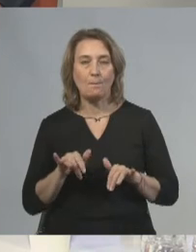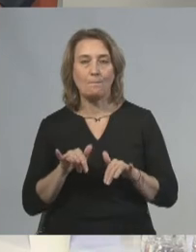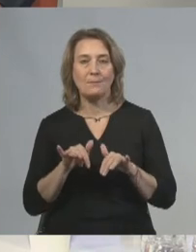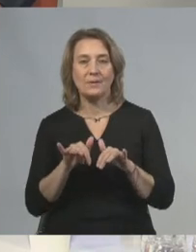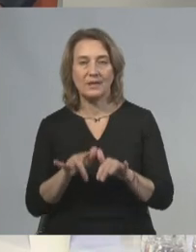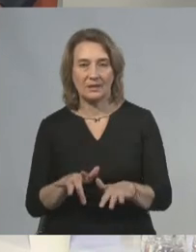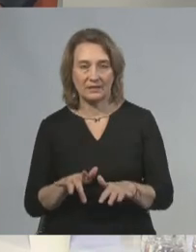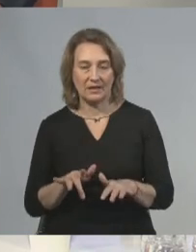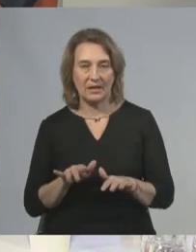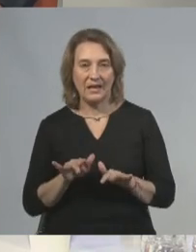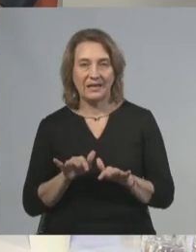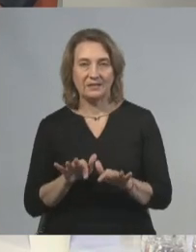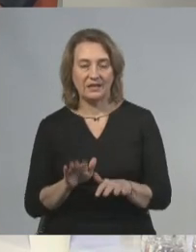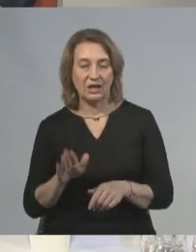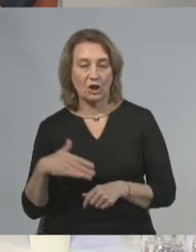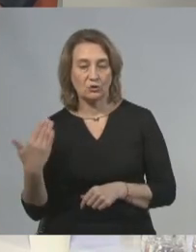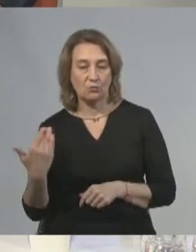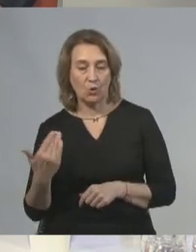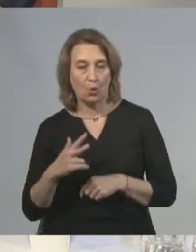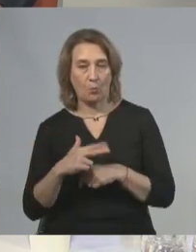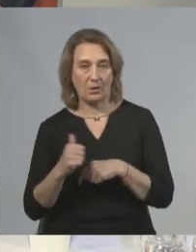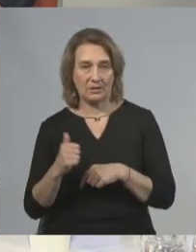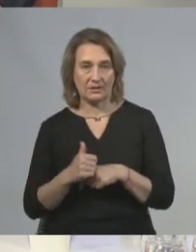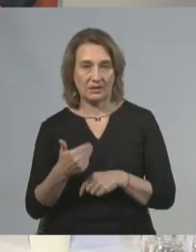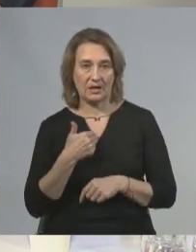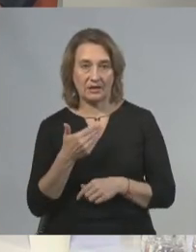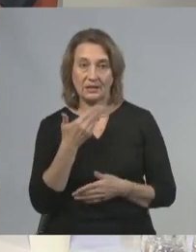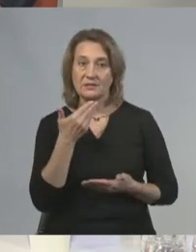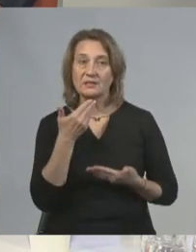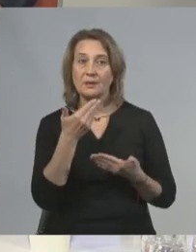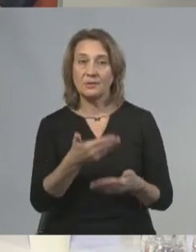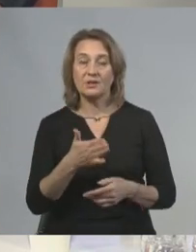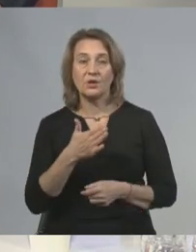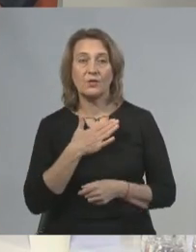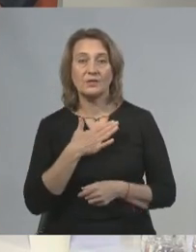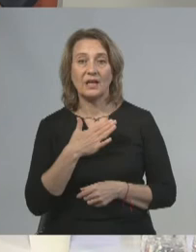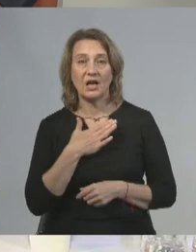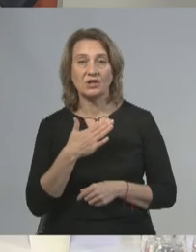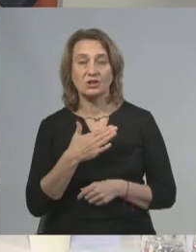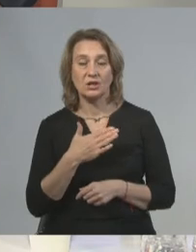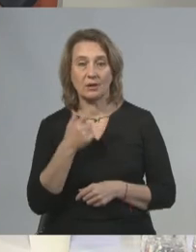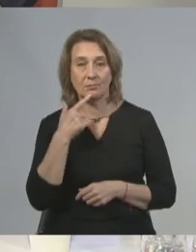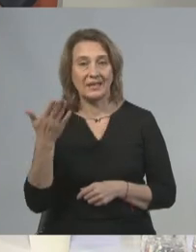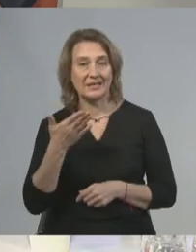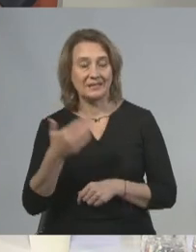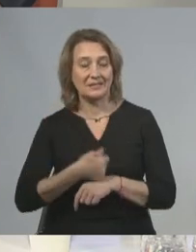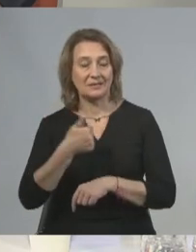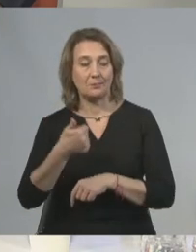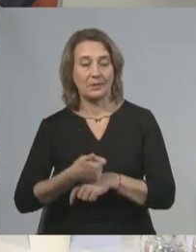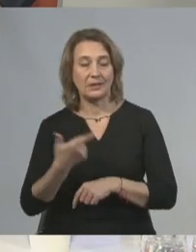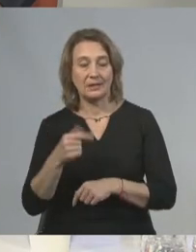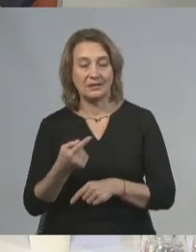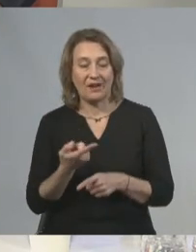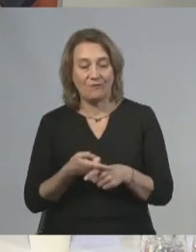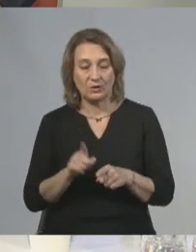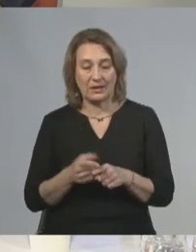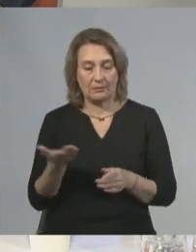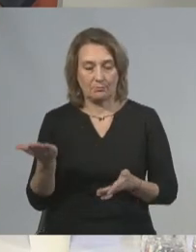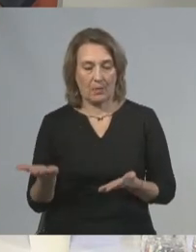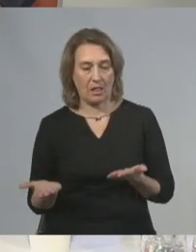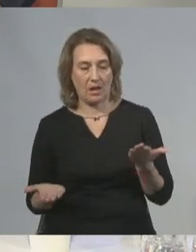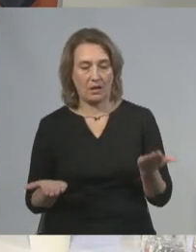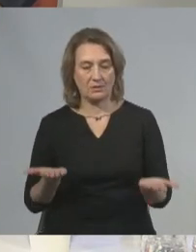those violent actions from the part of the police i would like to ask our speakers where